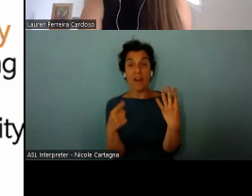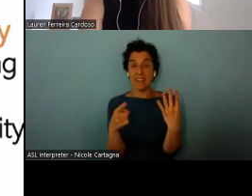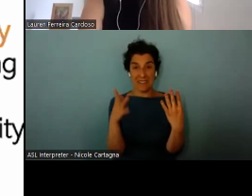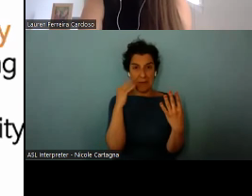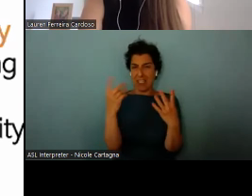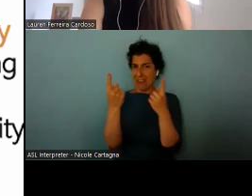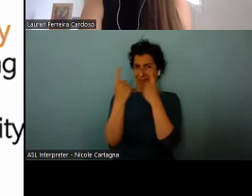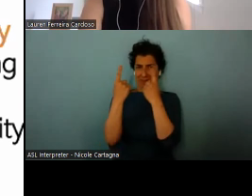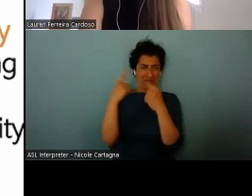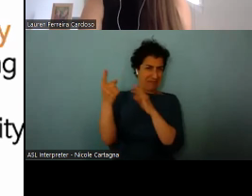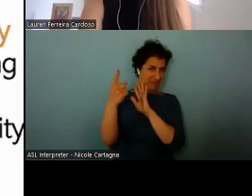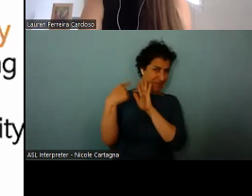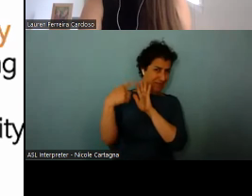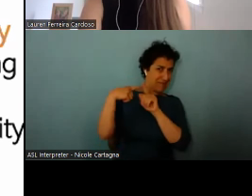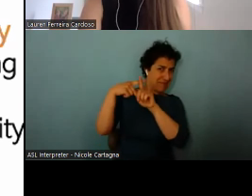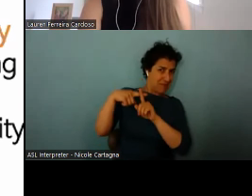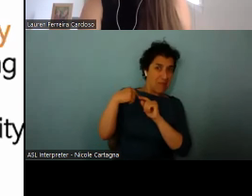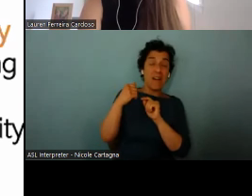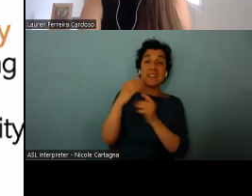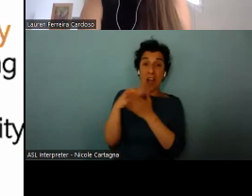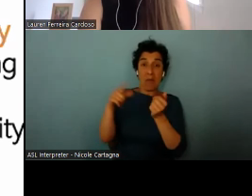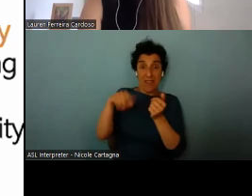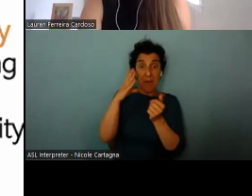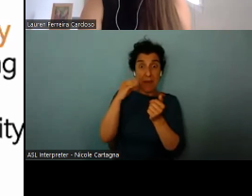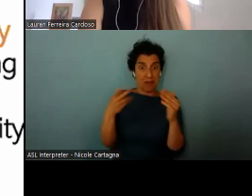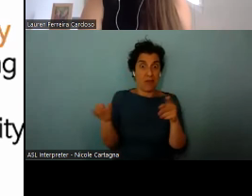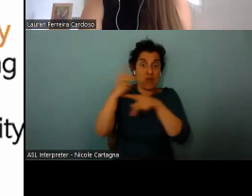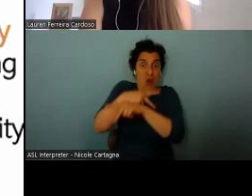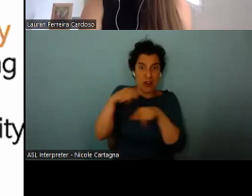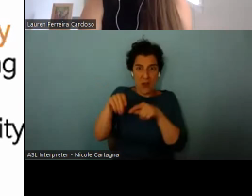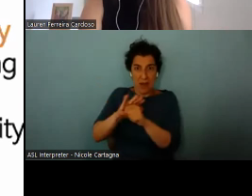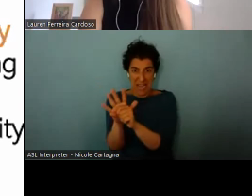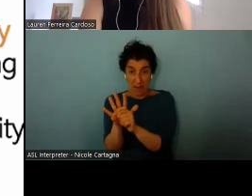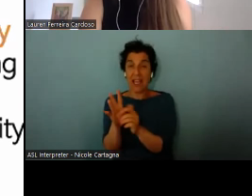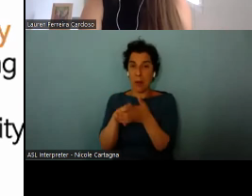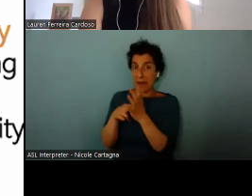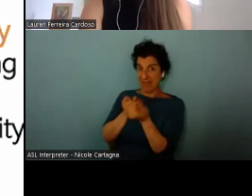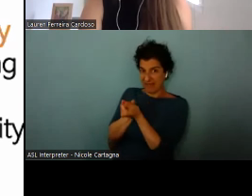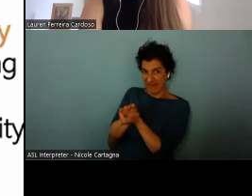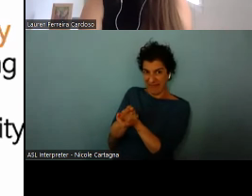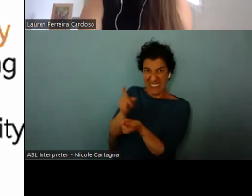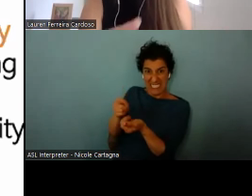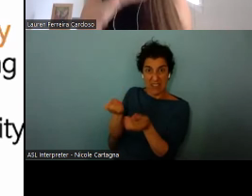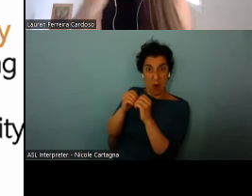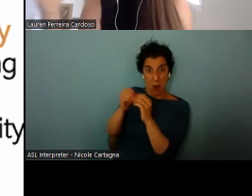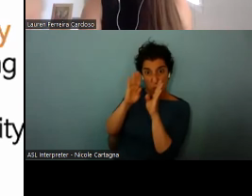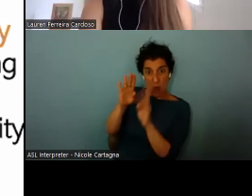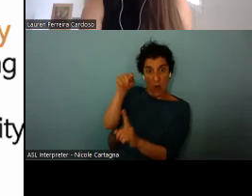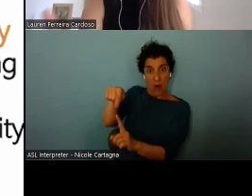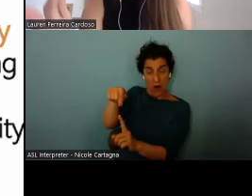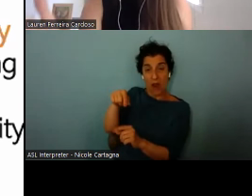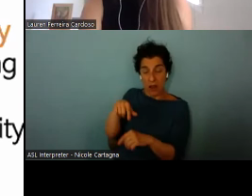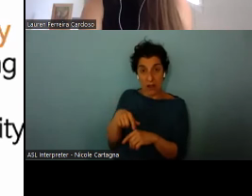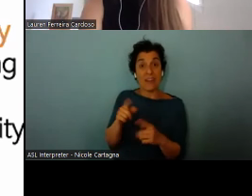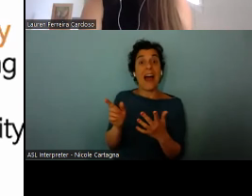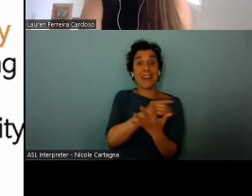issue that certain populations were experiencing at elevated rates and really needed our attention, along with all of